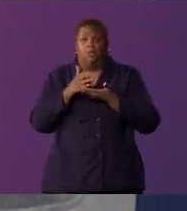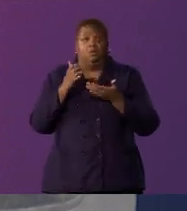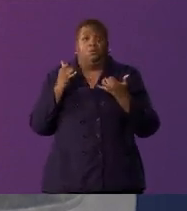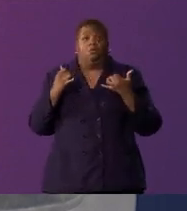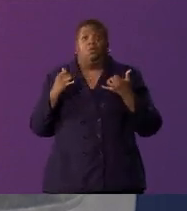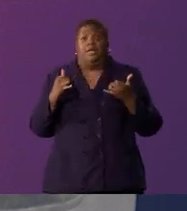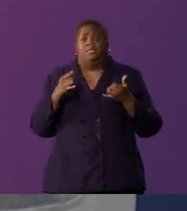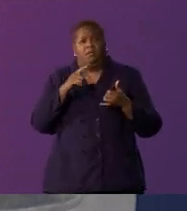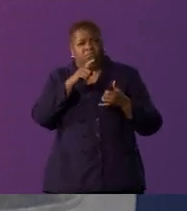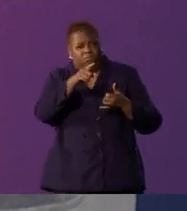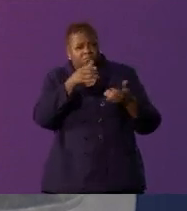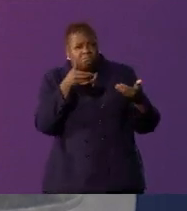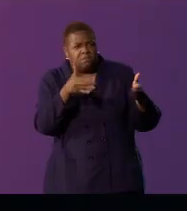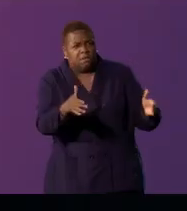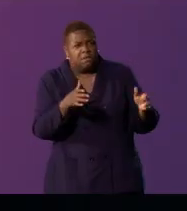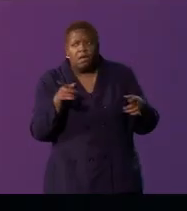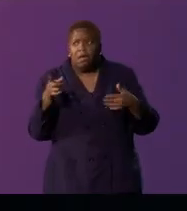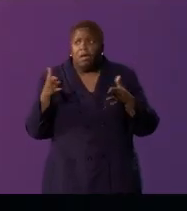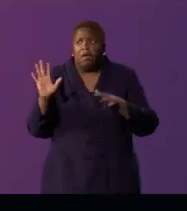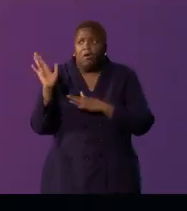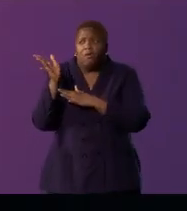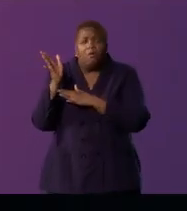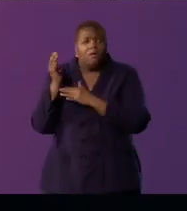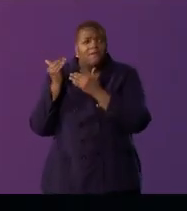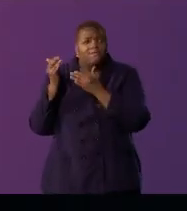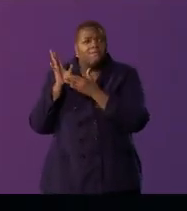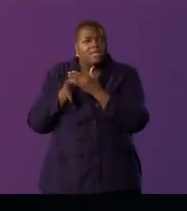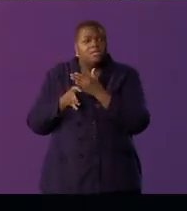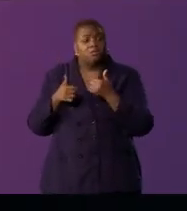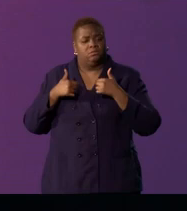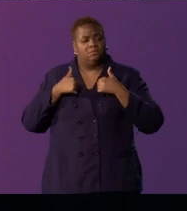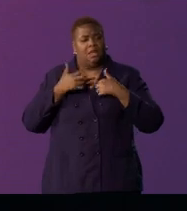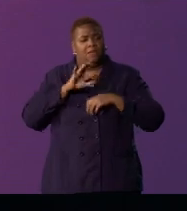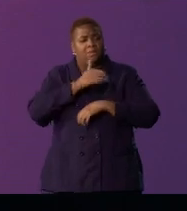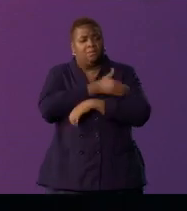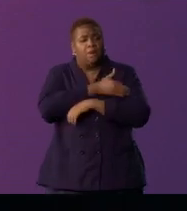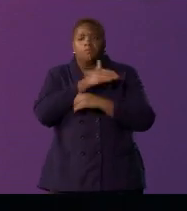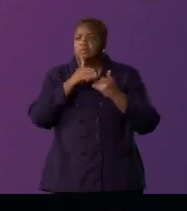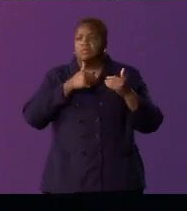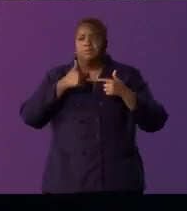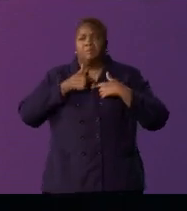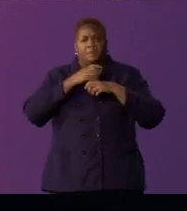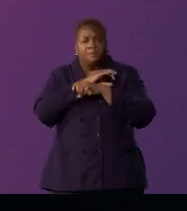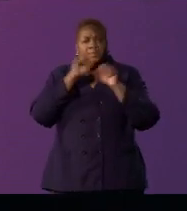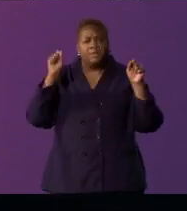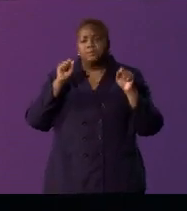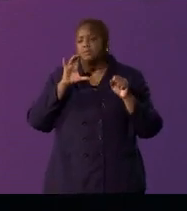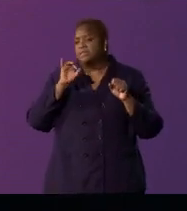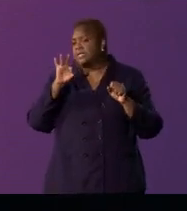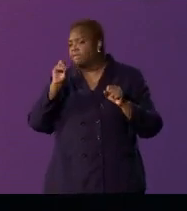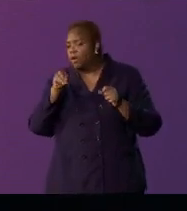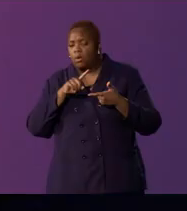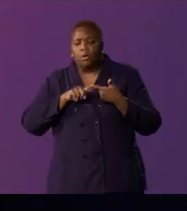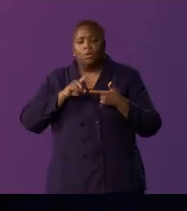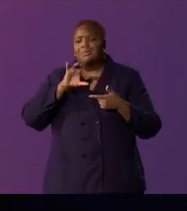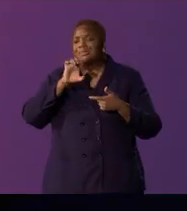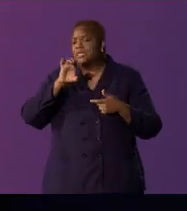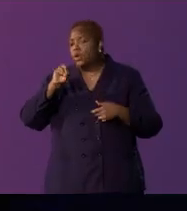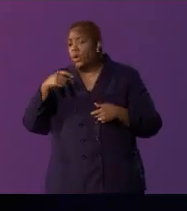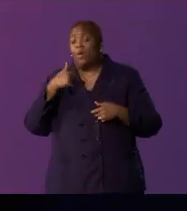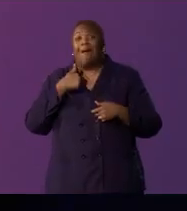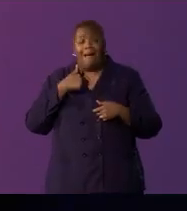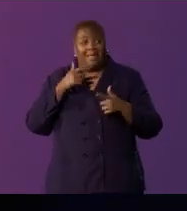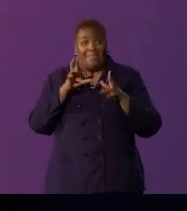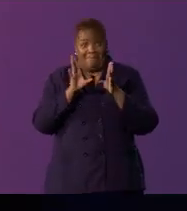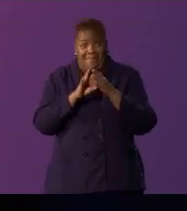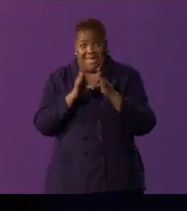will you let her finish? You see, I have the power. Whether I'm president or CFO or CEO, I had the power to stop the